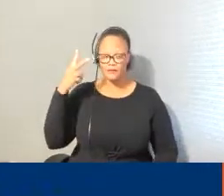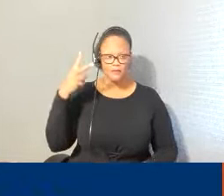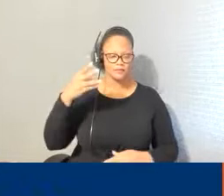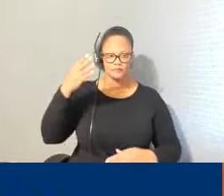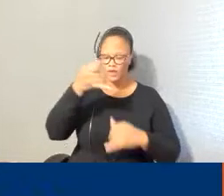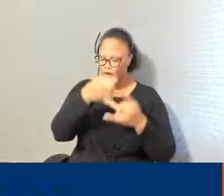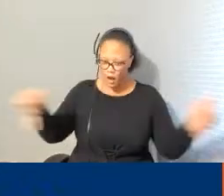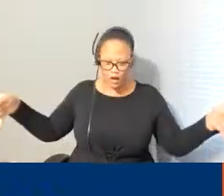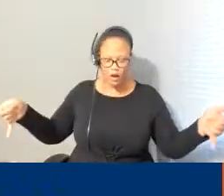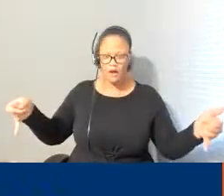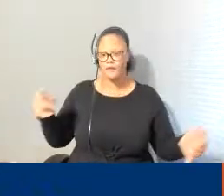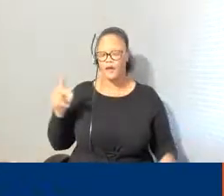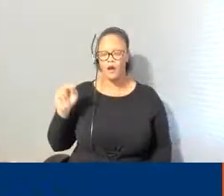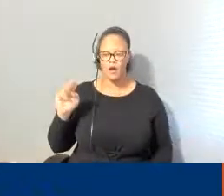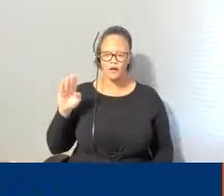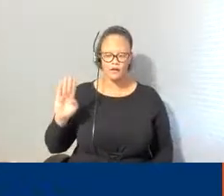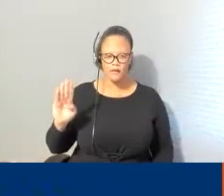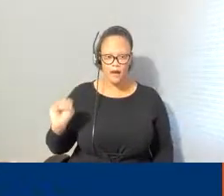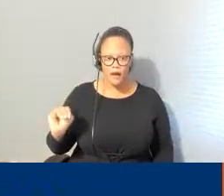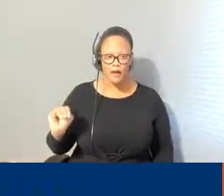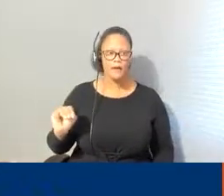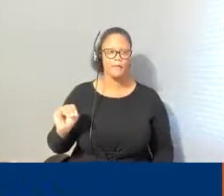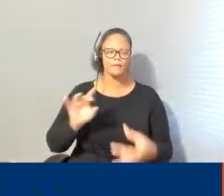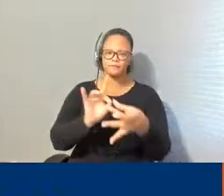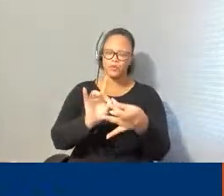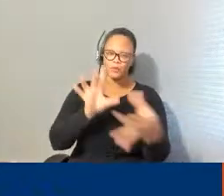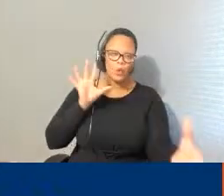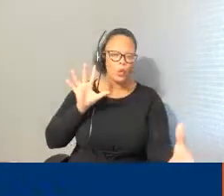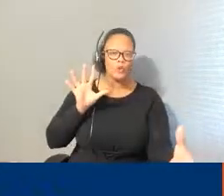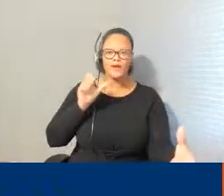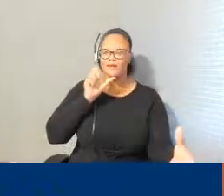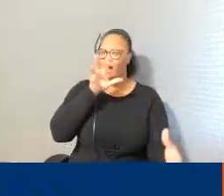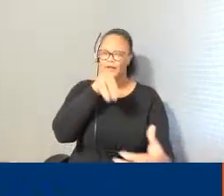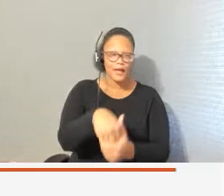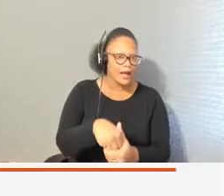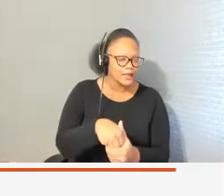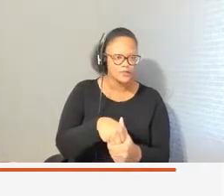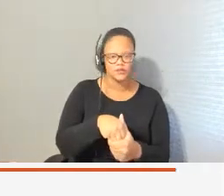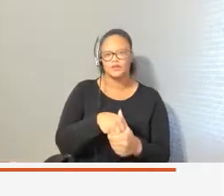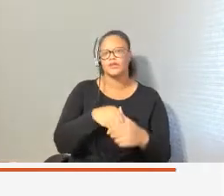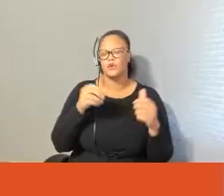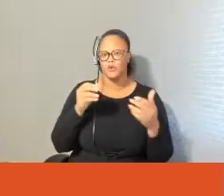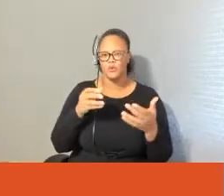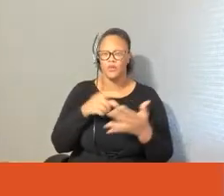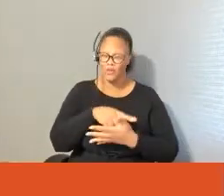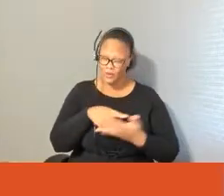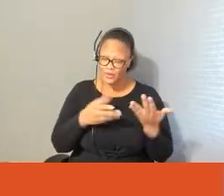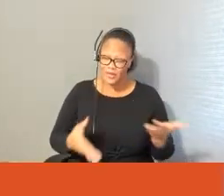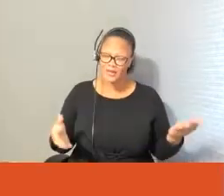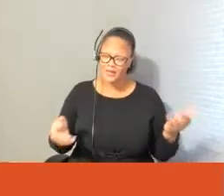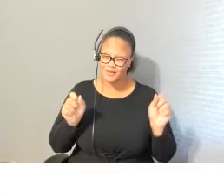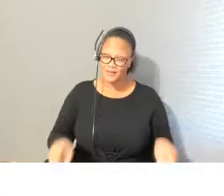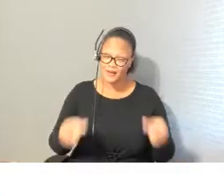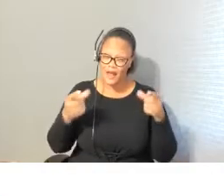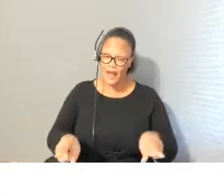totally far removed and disengaged and detached. And so those are some of the things that those type of things happens